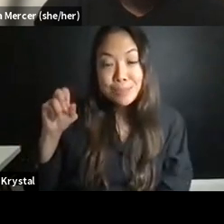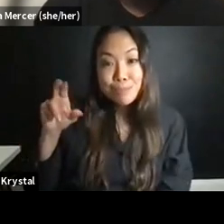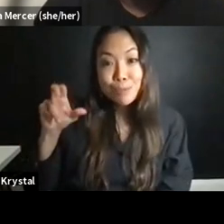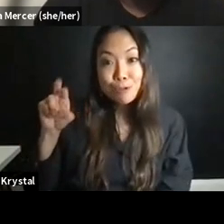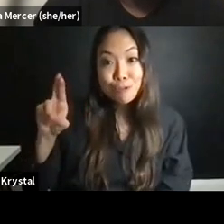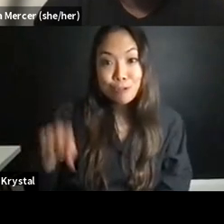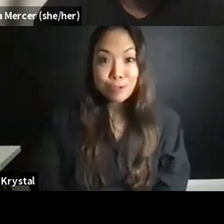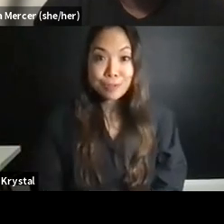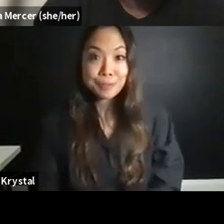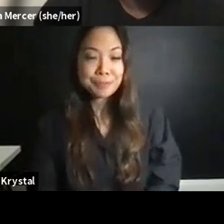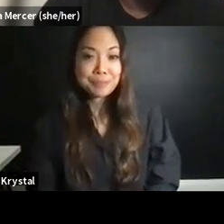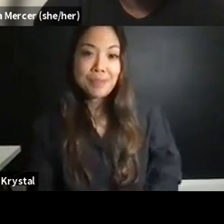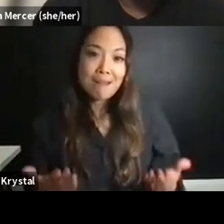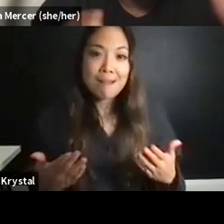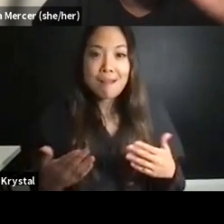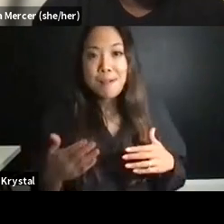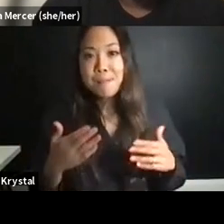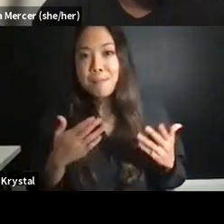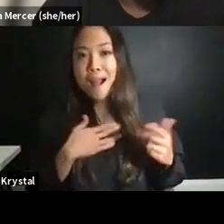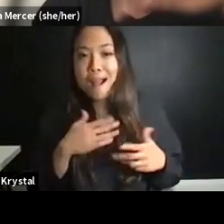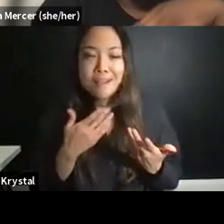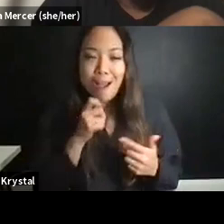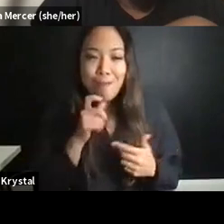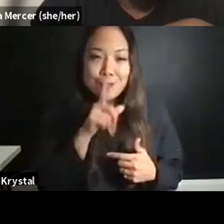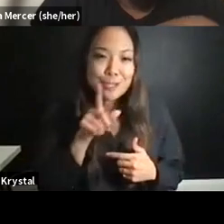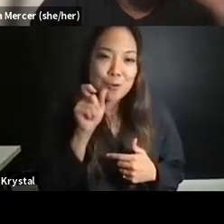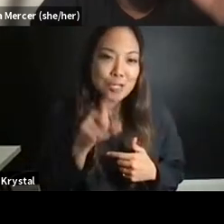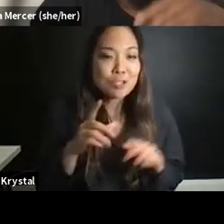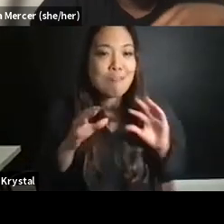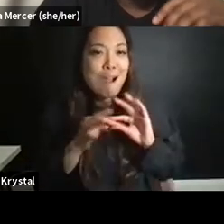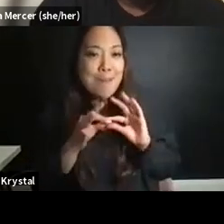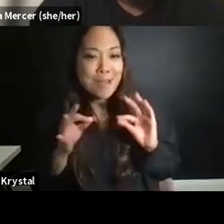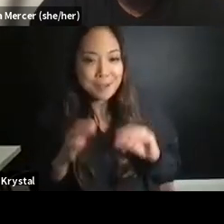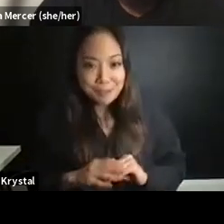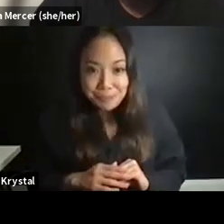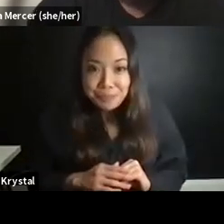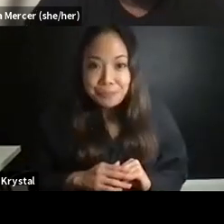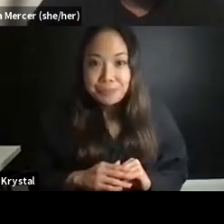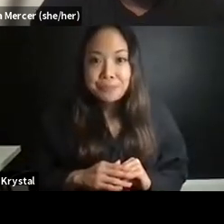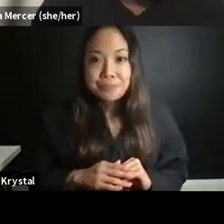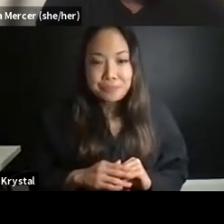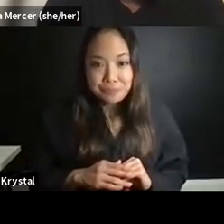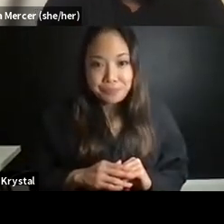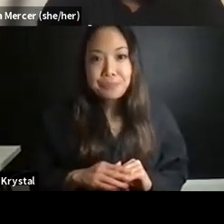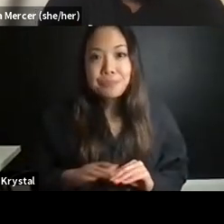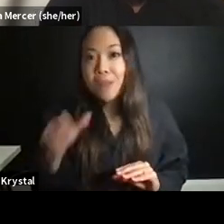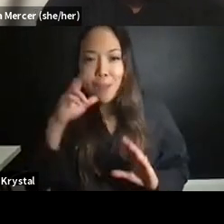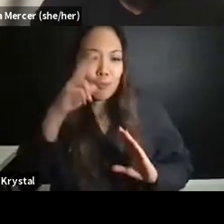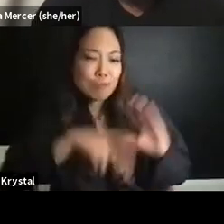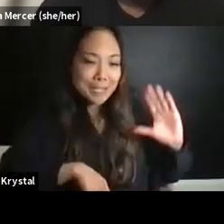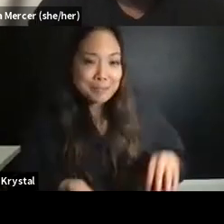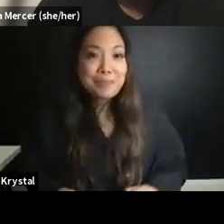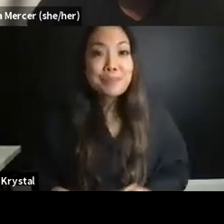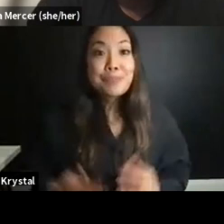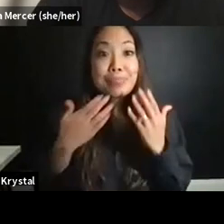um so i have more of a comment than a question i kind of wrote it out so i'm just going to read it off um thank you for the presentation